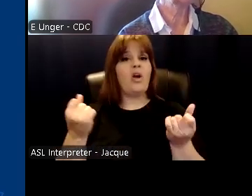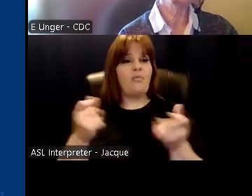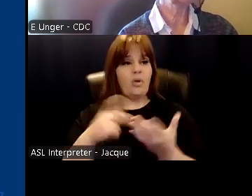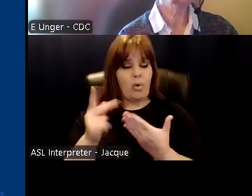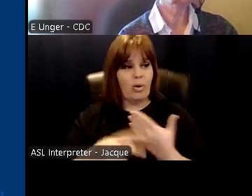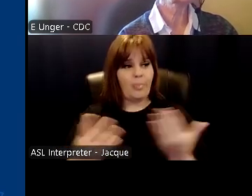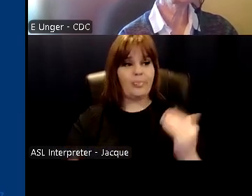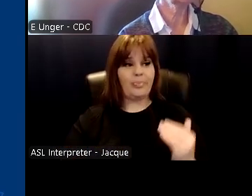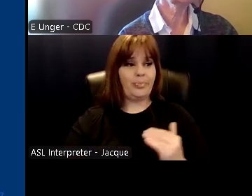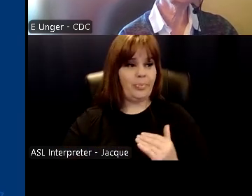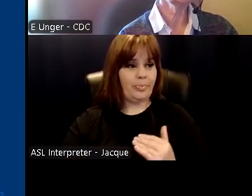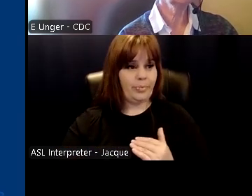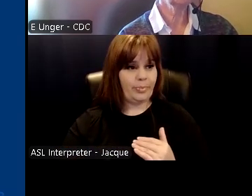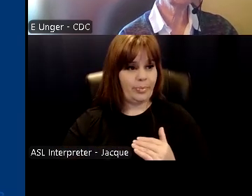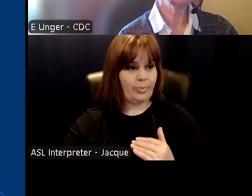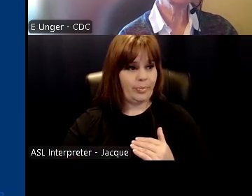Next slide.